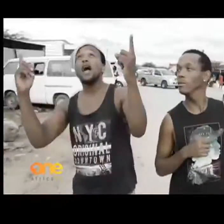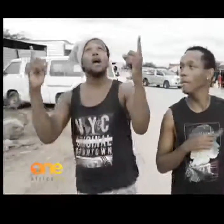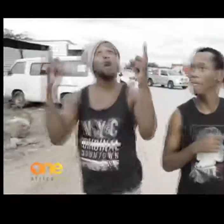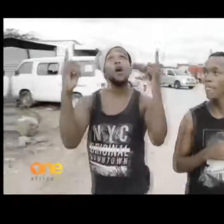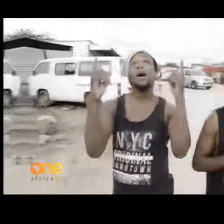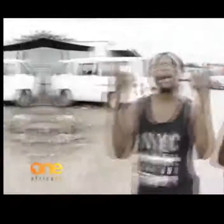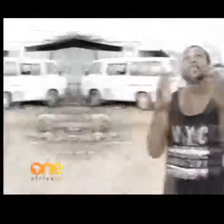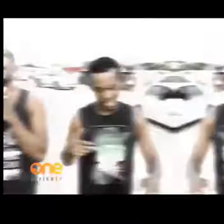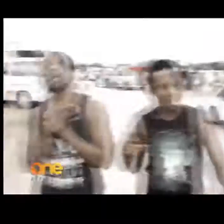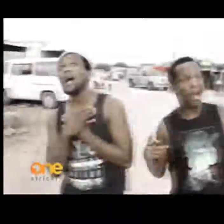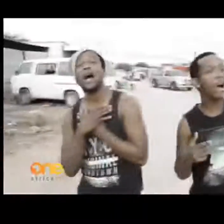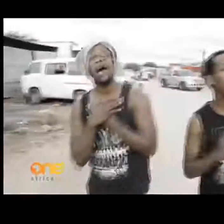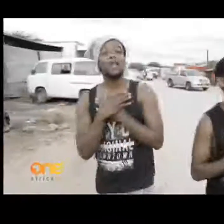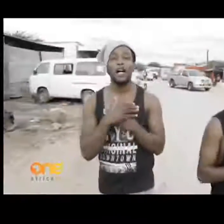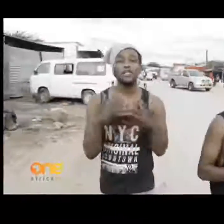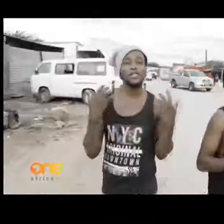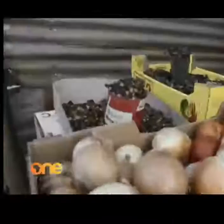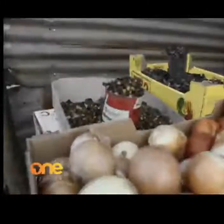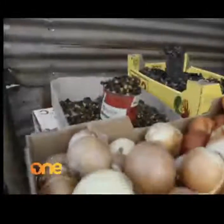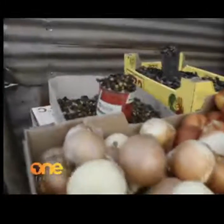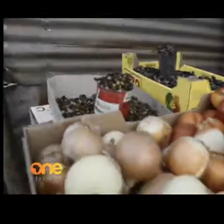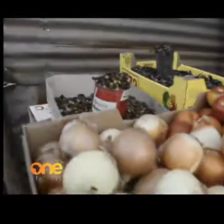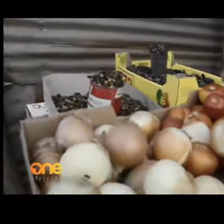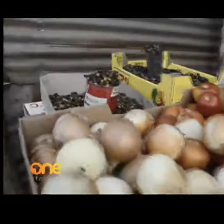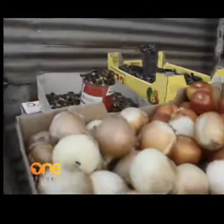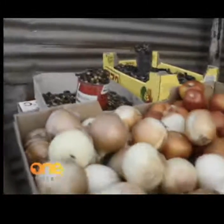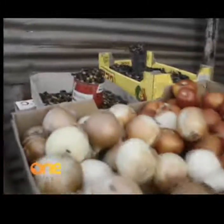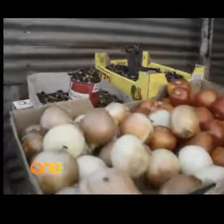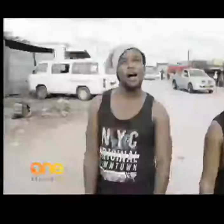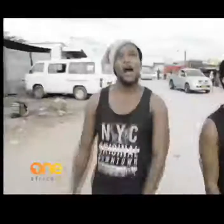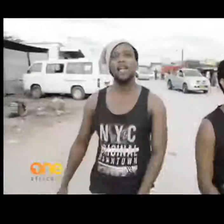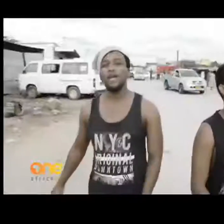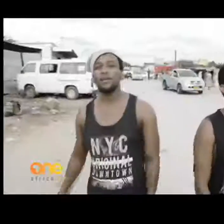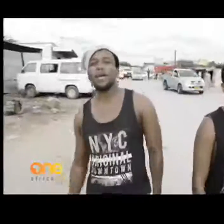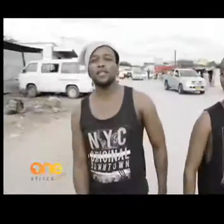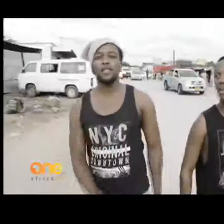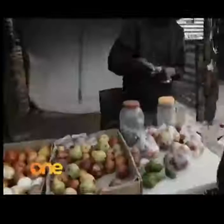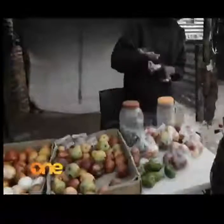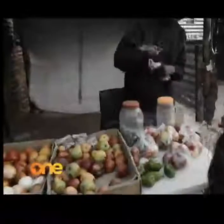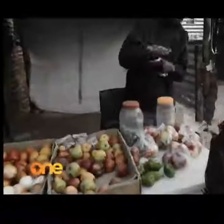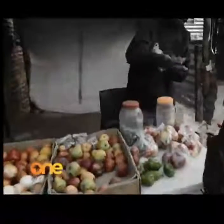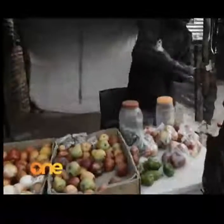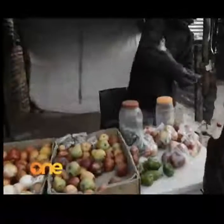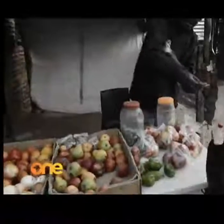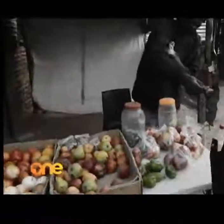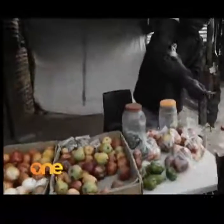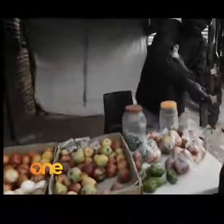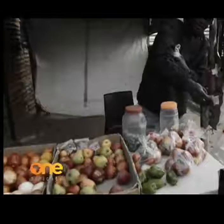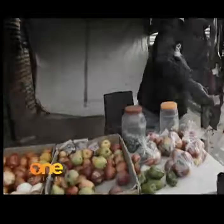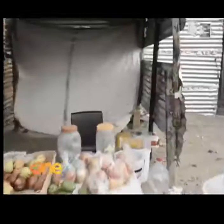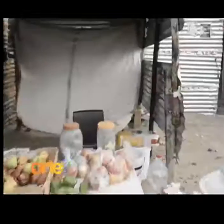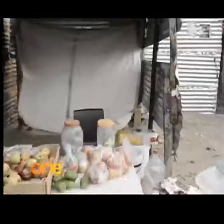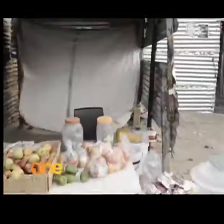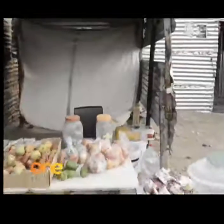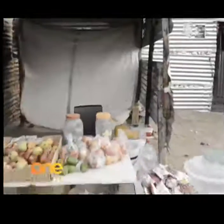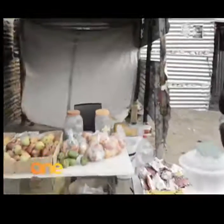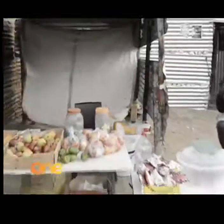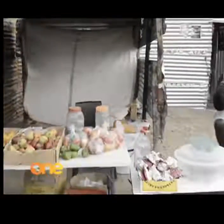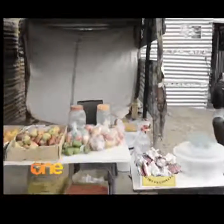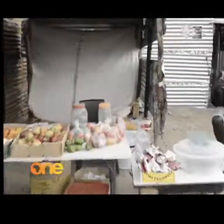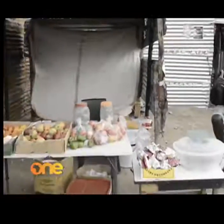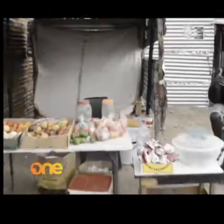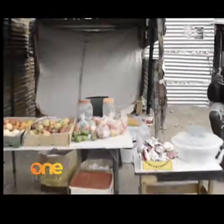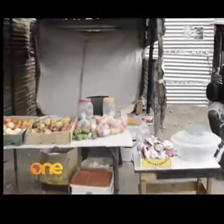try. Diabo badra, diwika, dibadepke, komi,